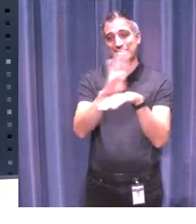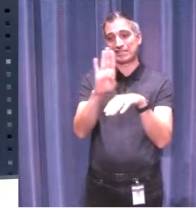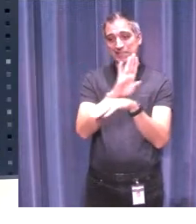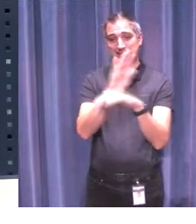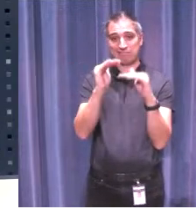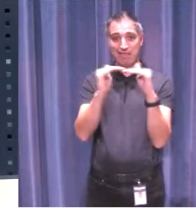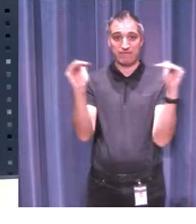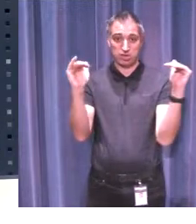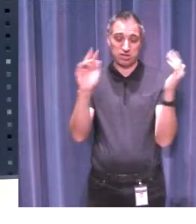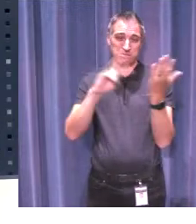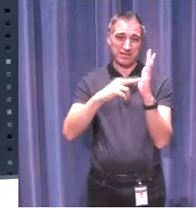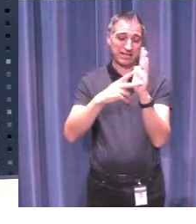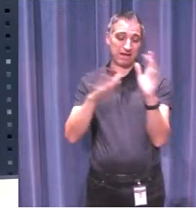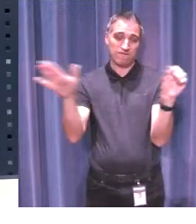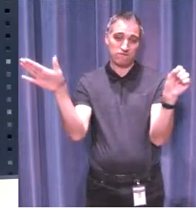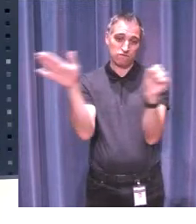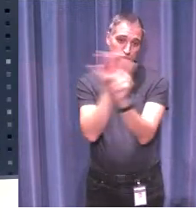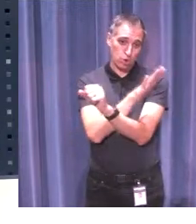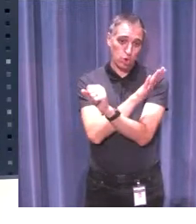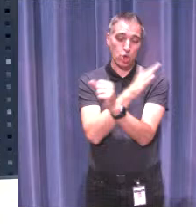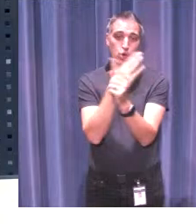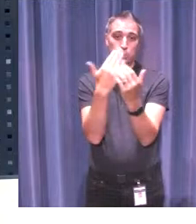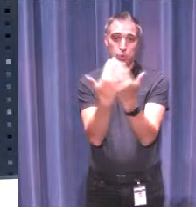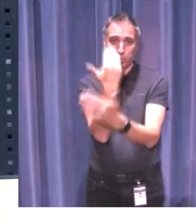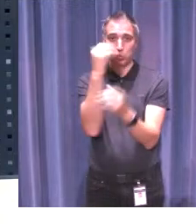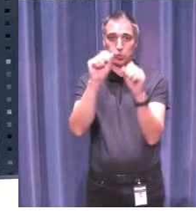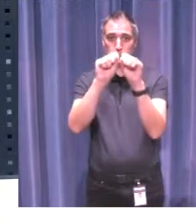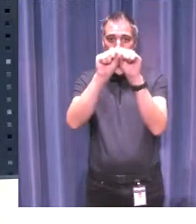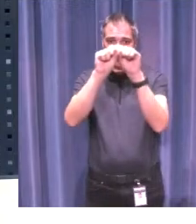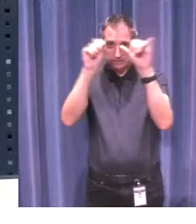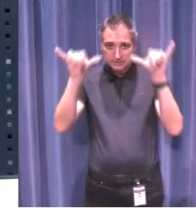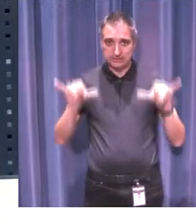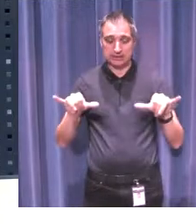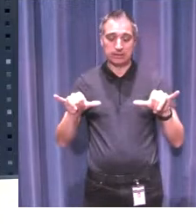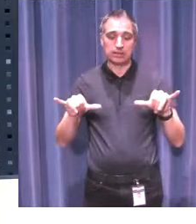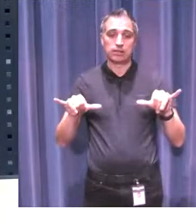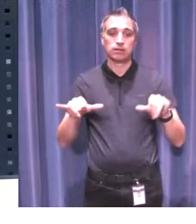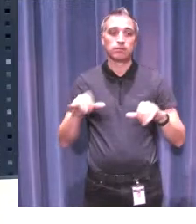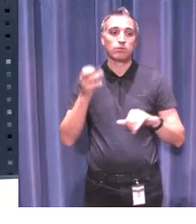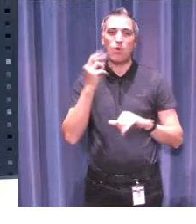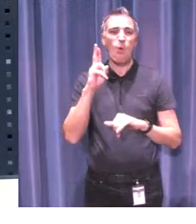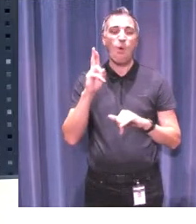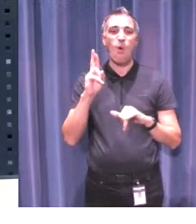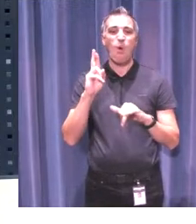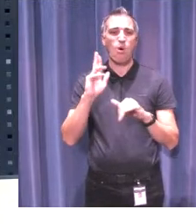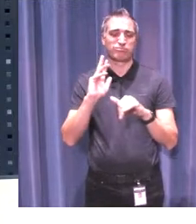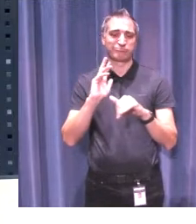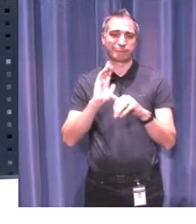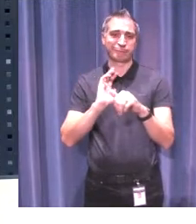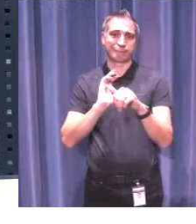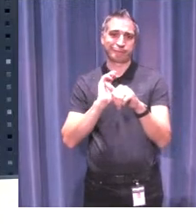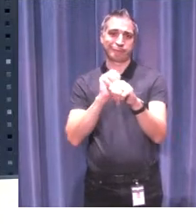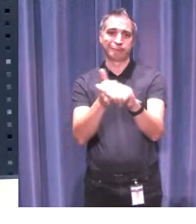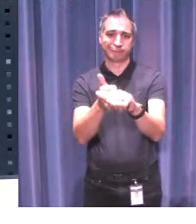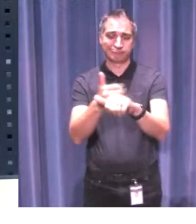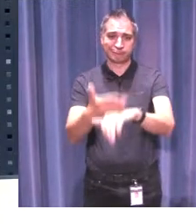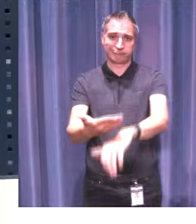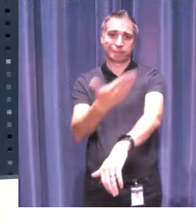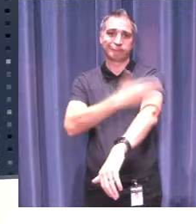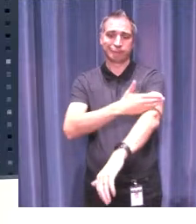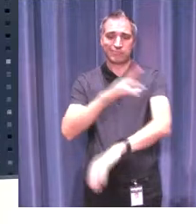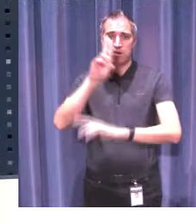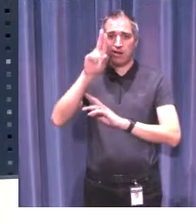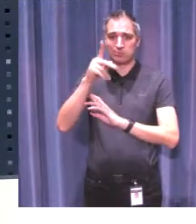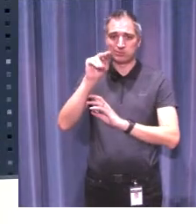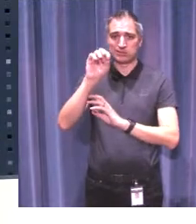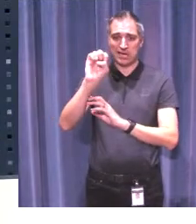new system for an institution or upgrading a system for an institution. That was in Houston, where